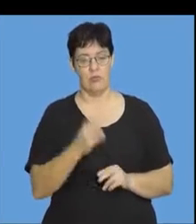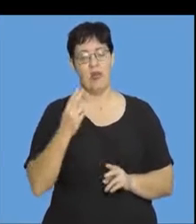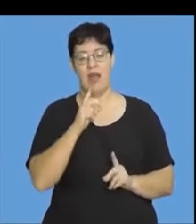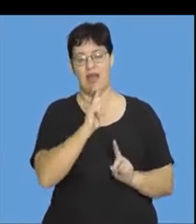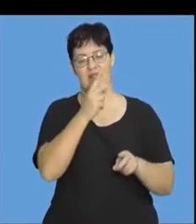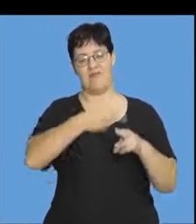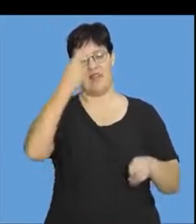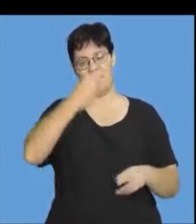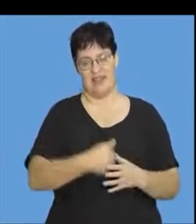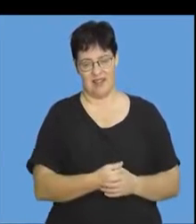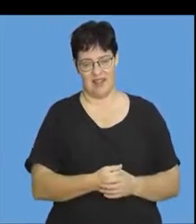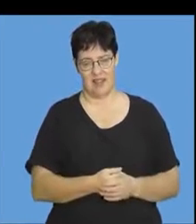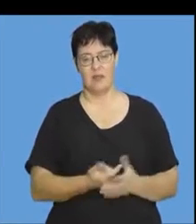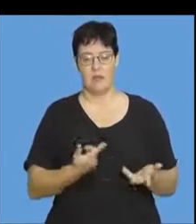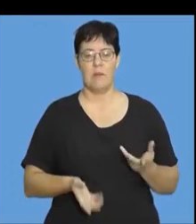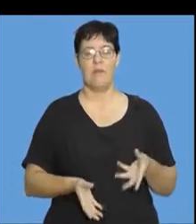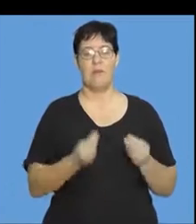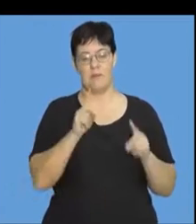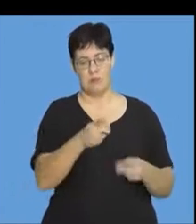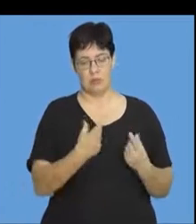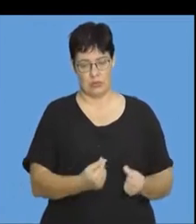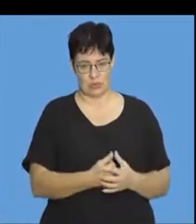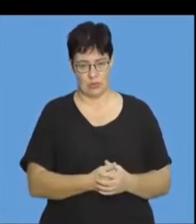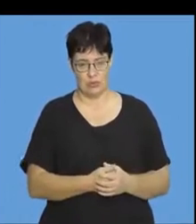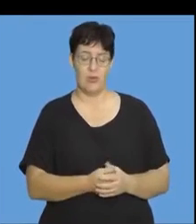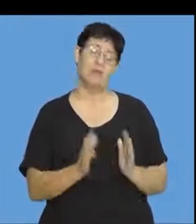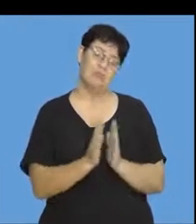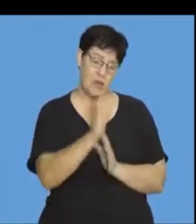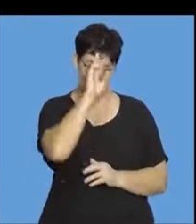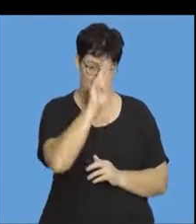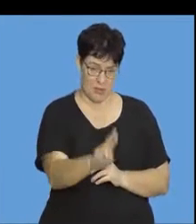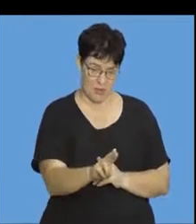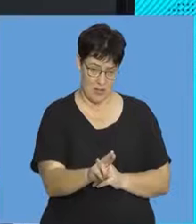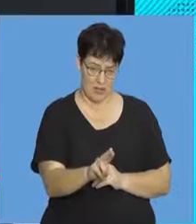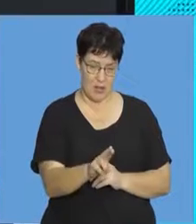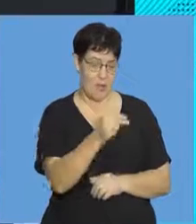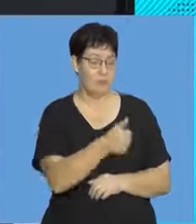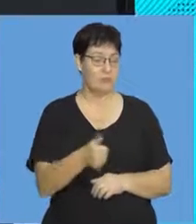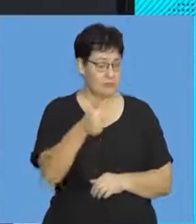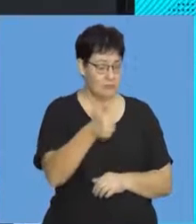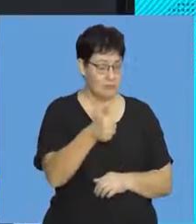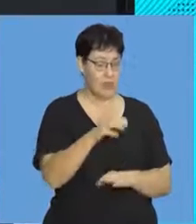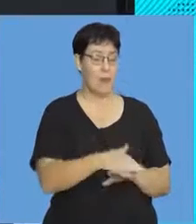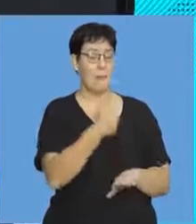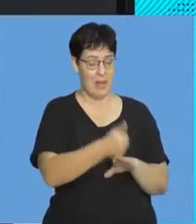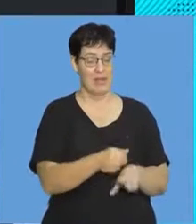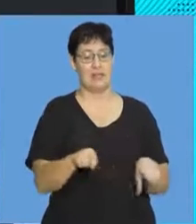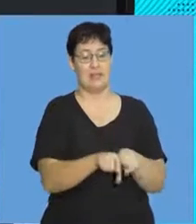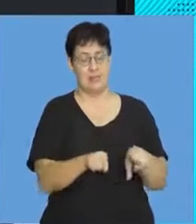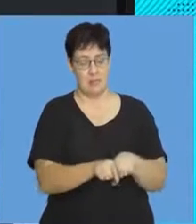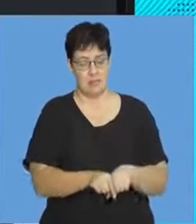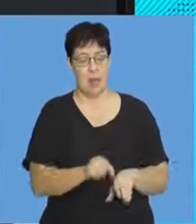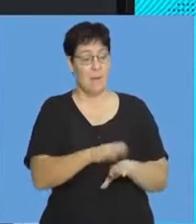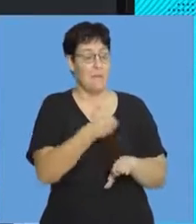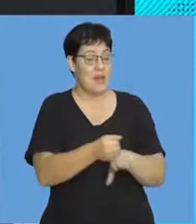my final answer there. And that's what you will therefore need to do there. So please remember, the main thing, make the bases the